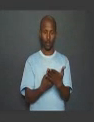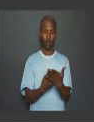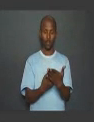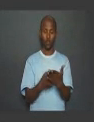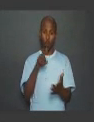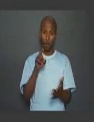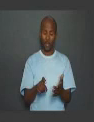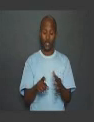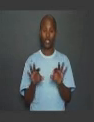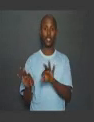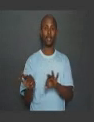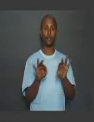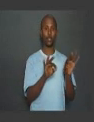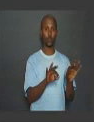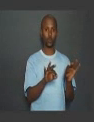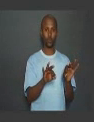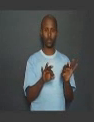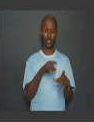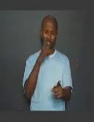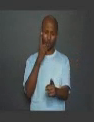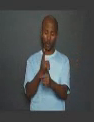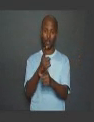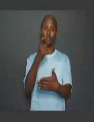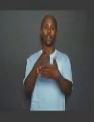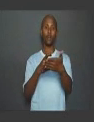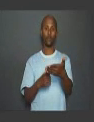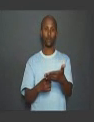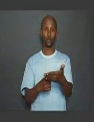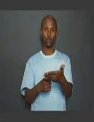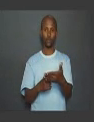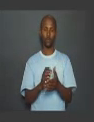we must substitute the correct values.